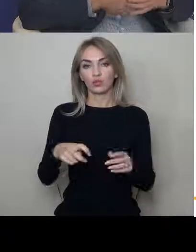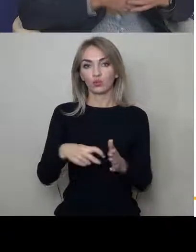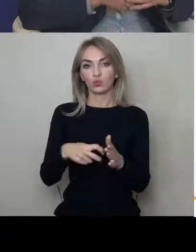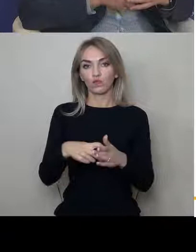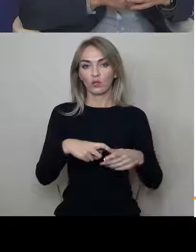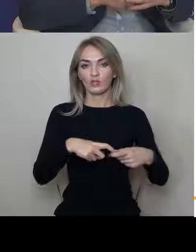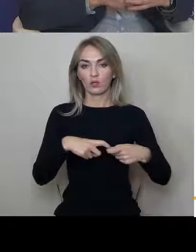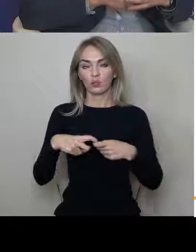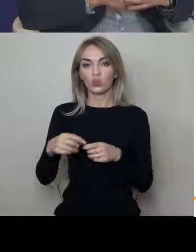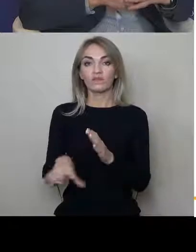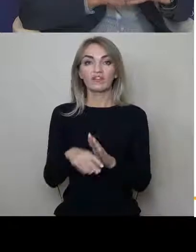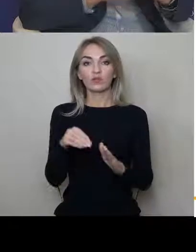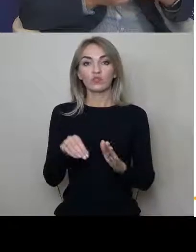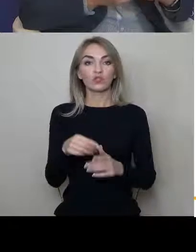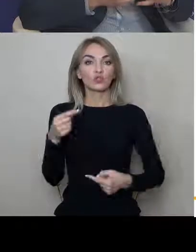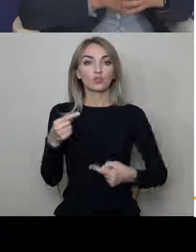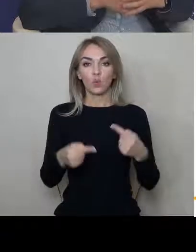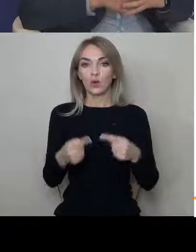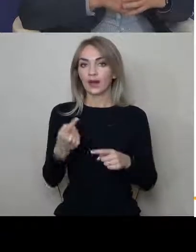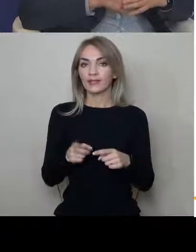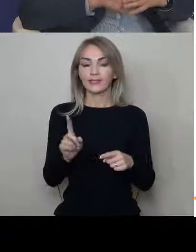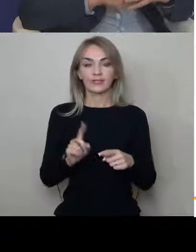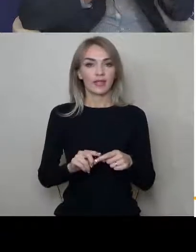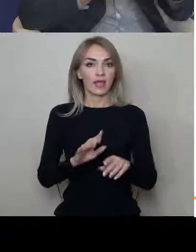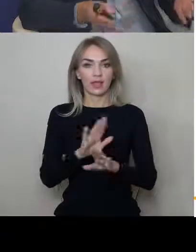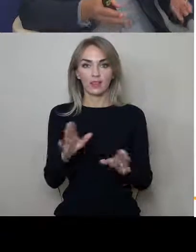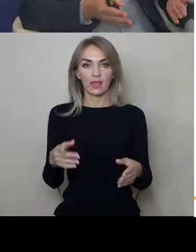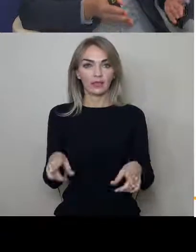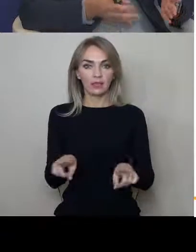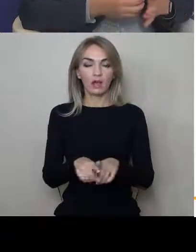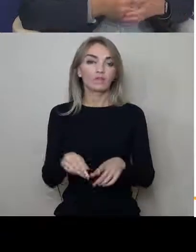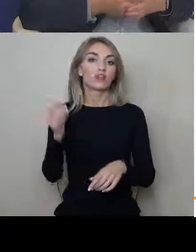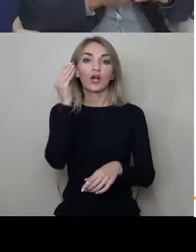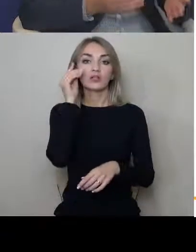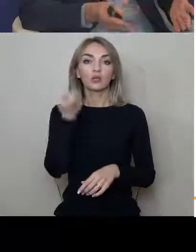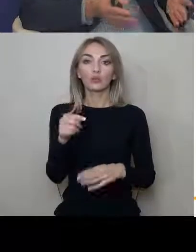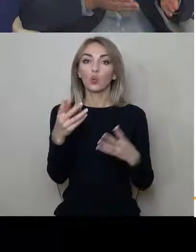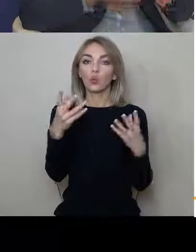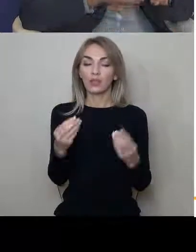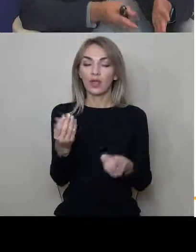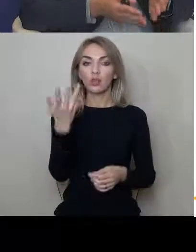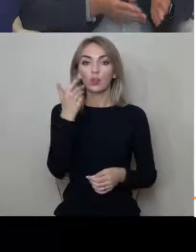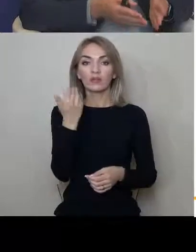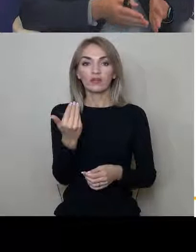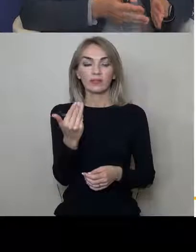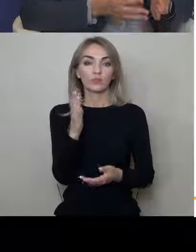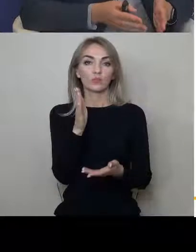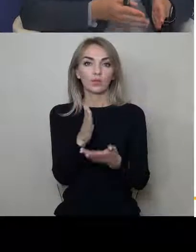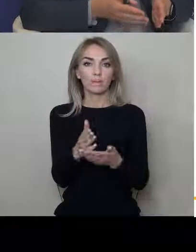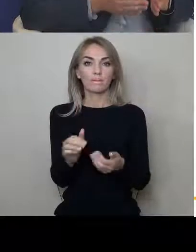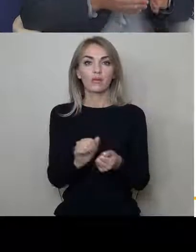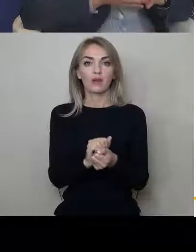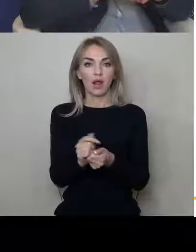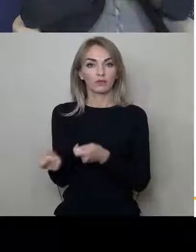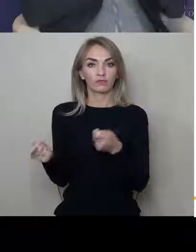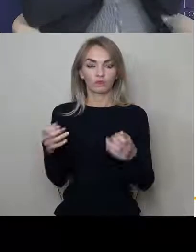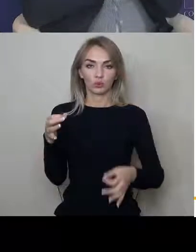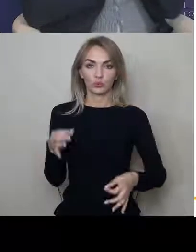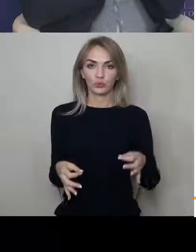not any other day. In election disputes, the day when you